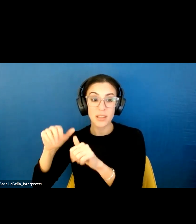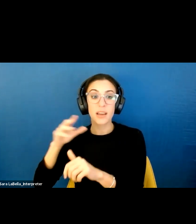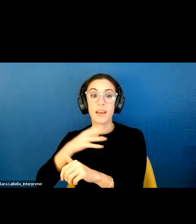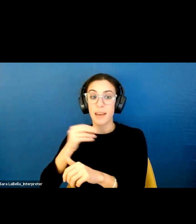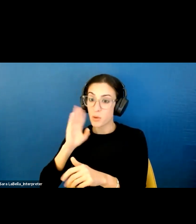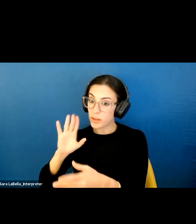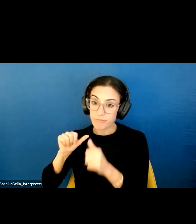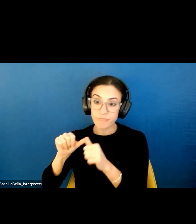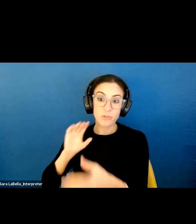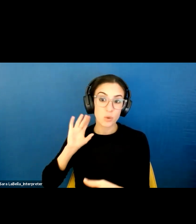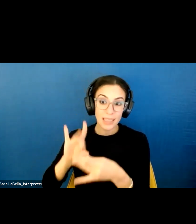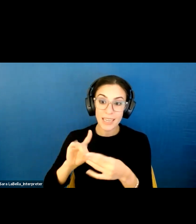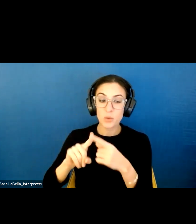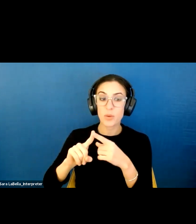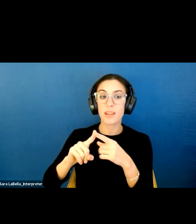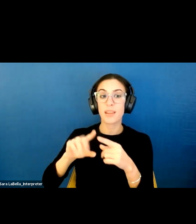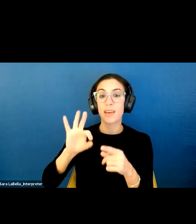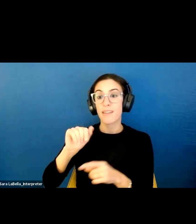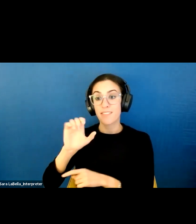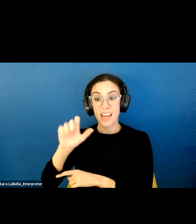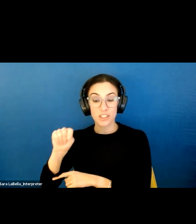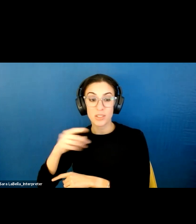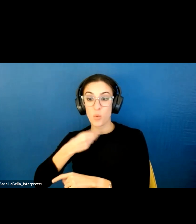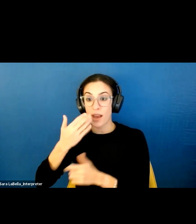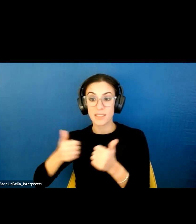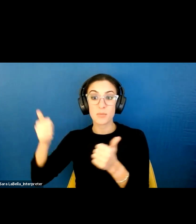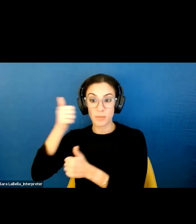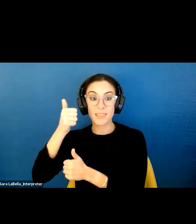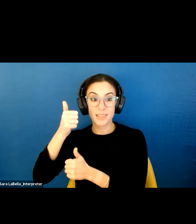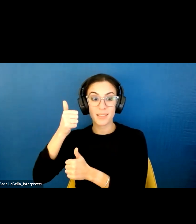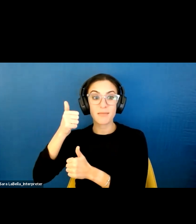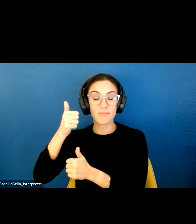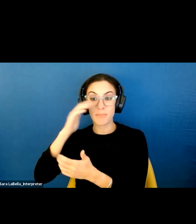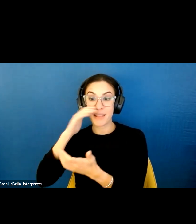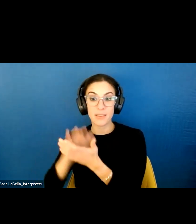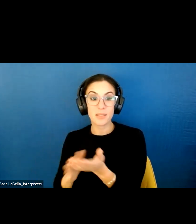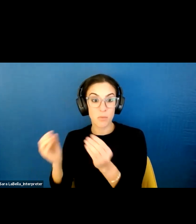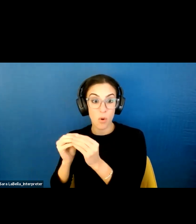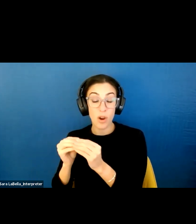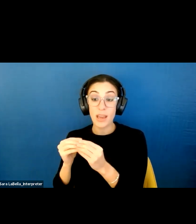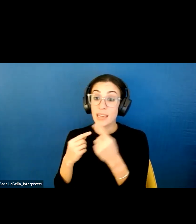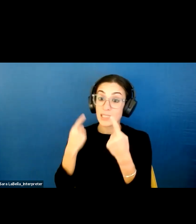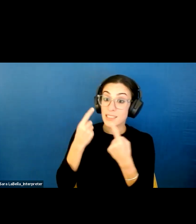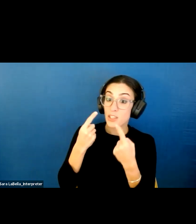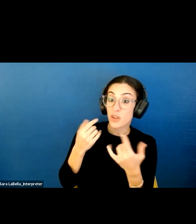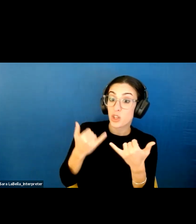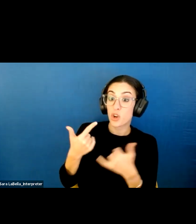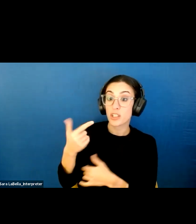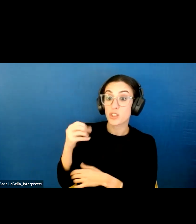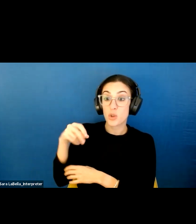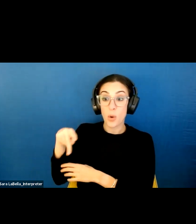white supremacist conspiracies more broadly. Given the current GOP rhetoric, it could become more